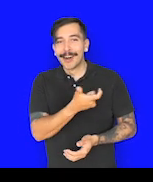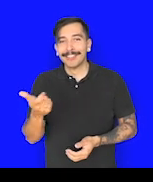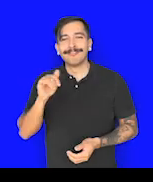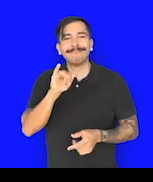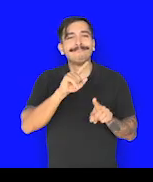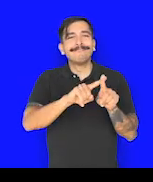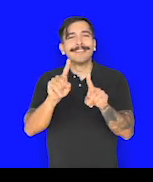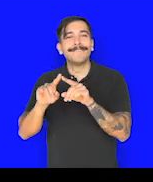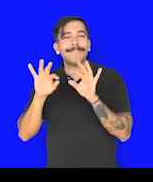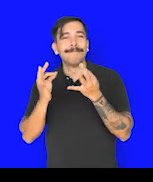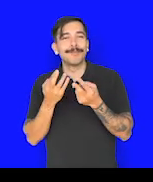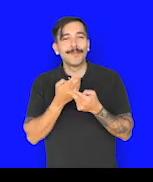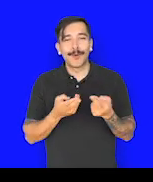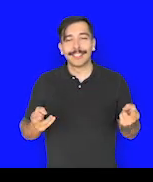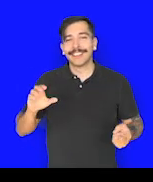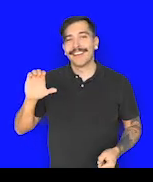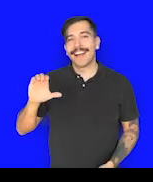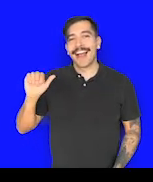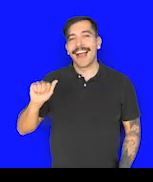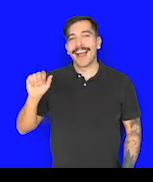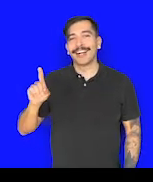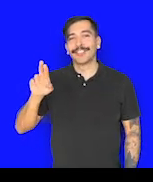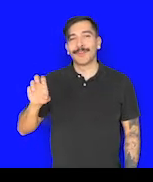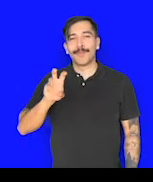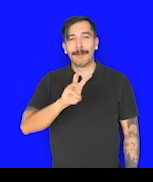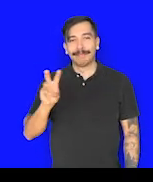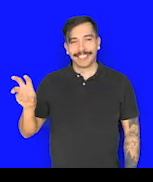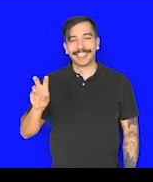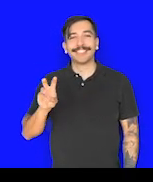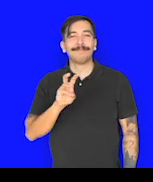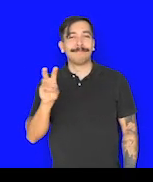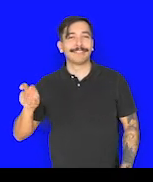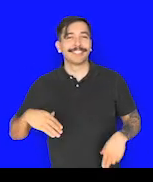other family resources located on Cadre's website,